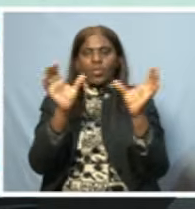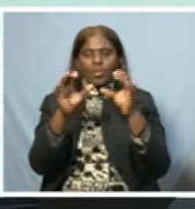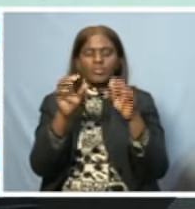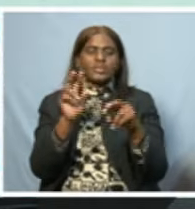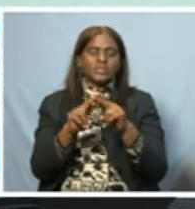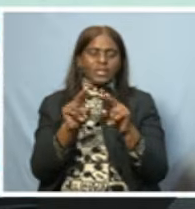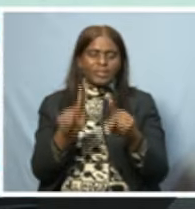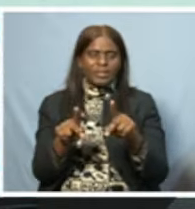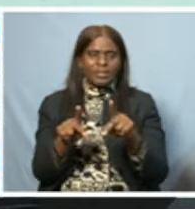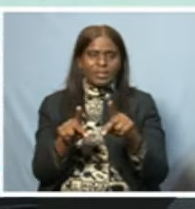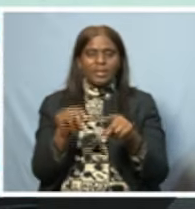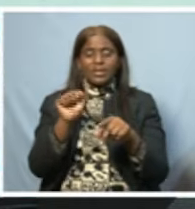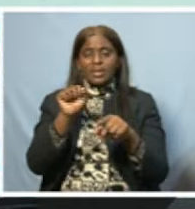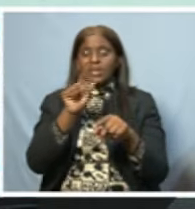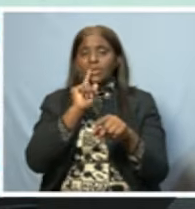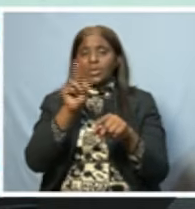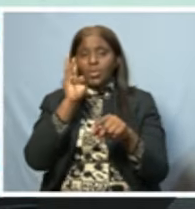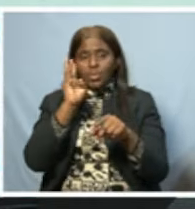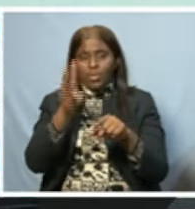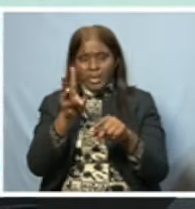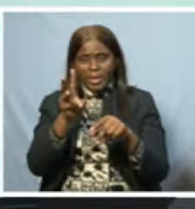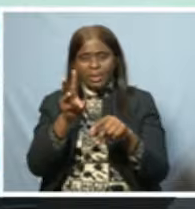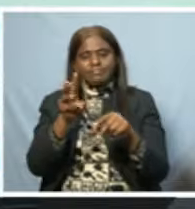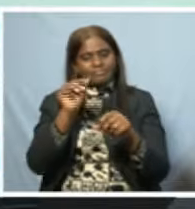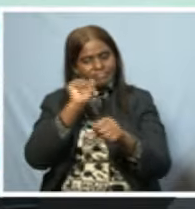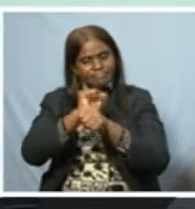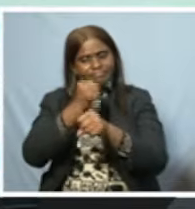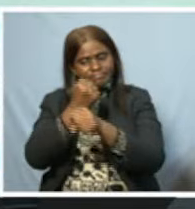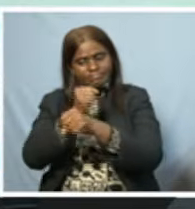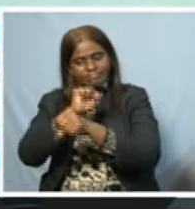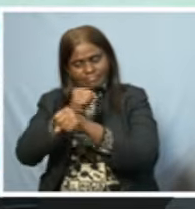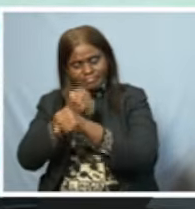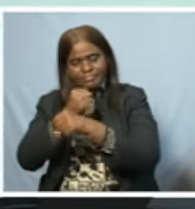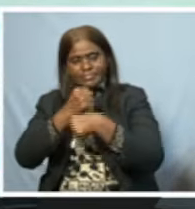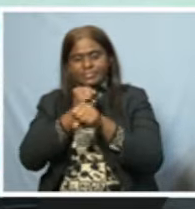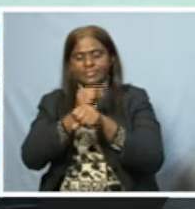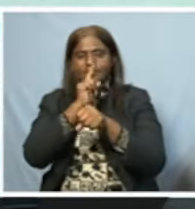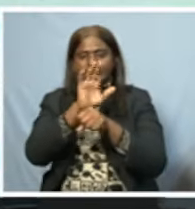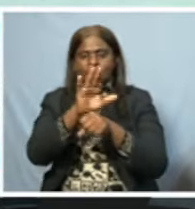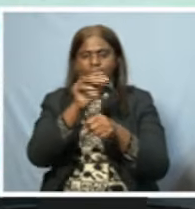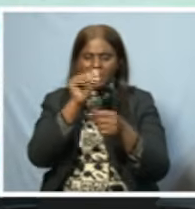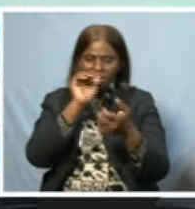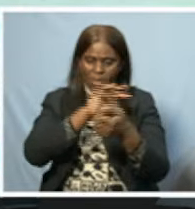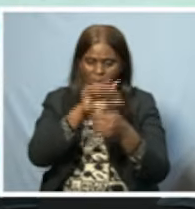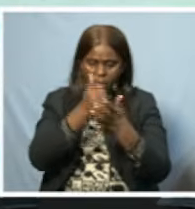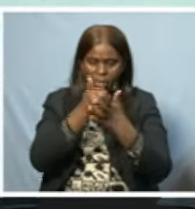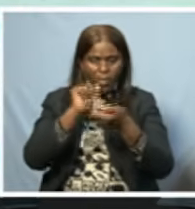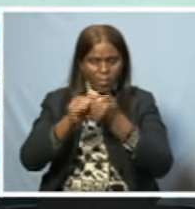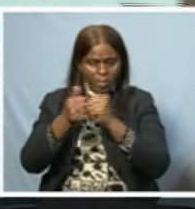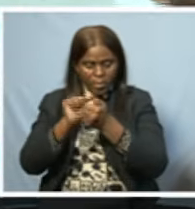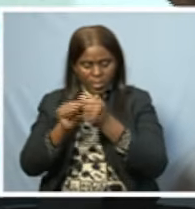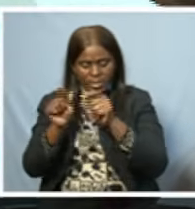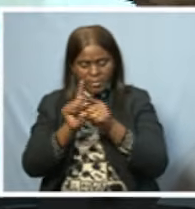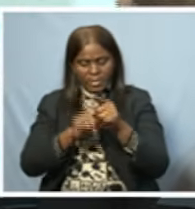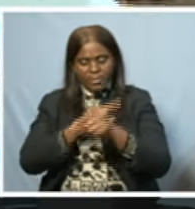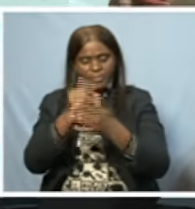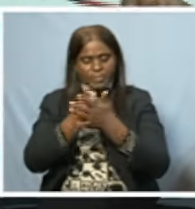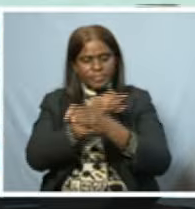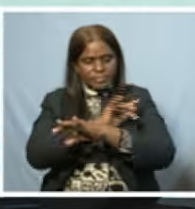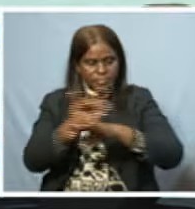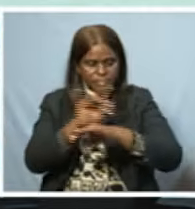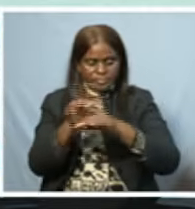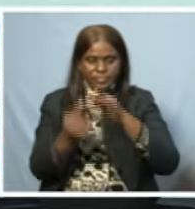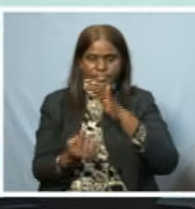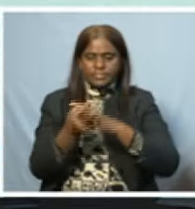chair, that it will be proactive to ensuring that the shortcomings and lapses raised in